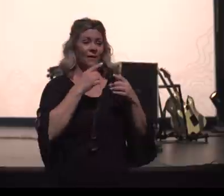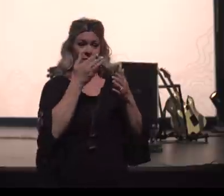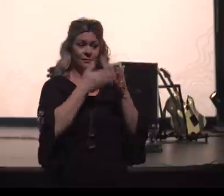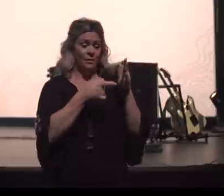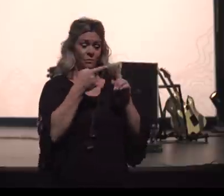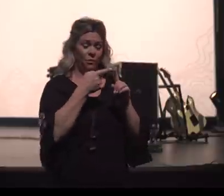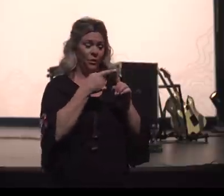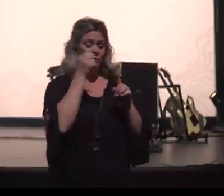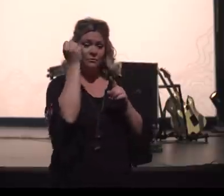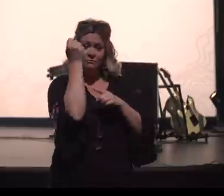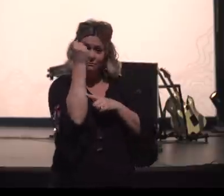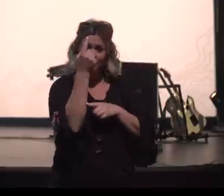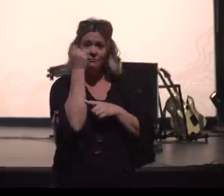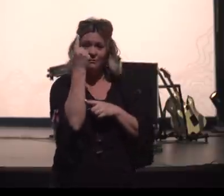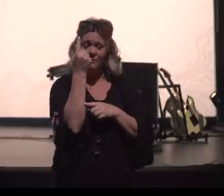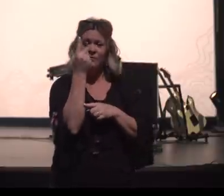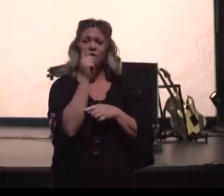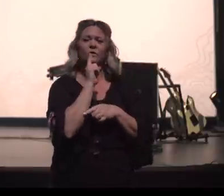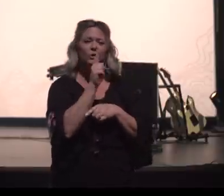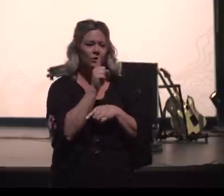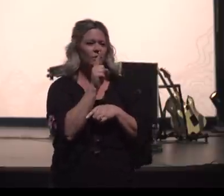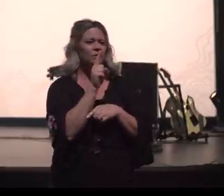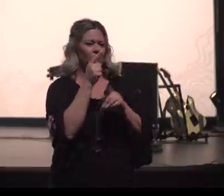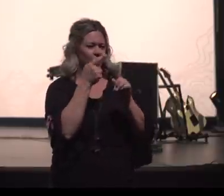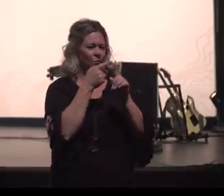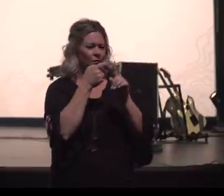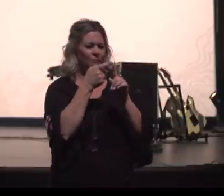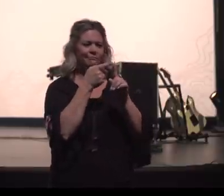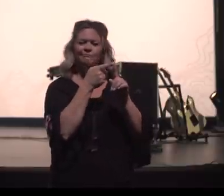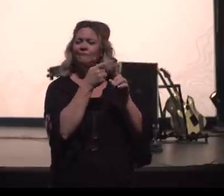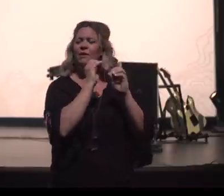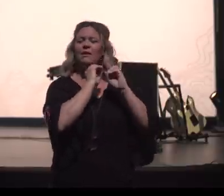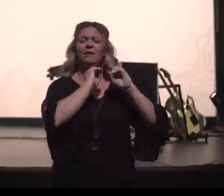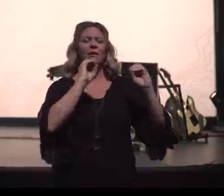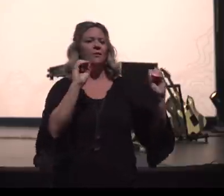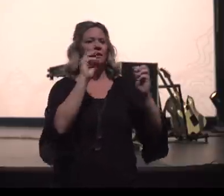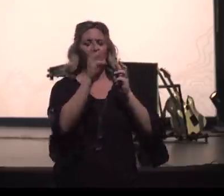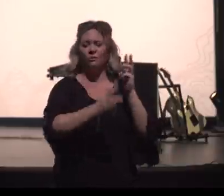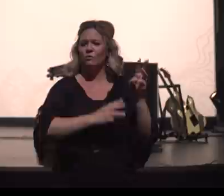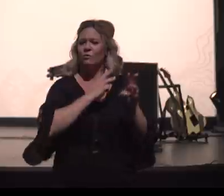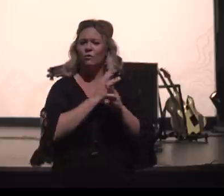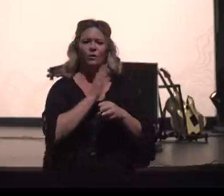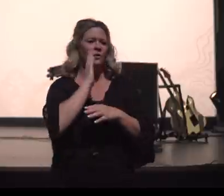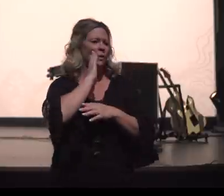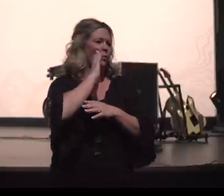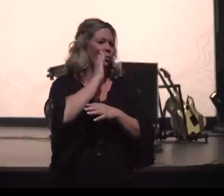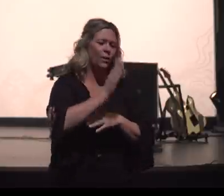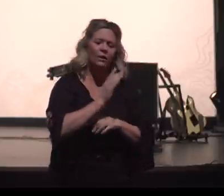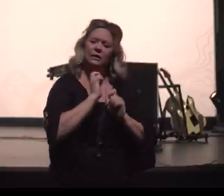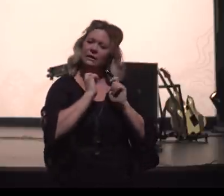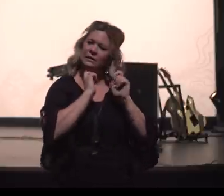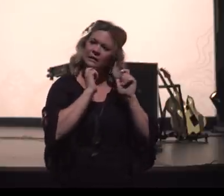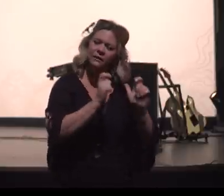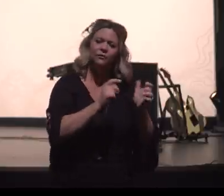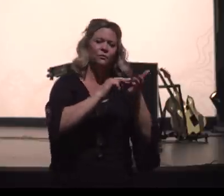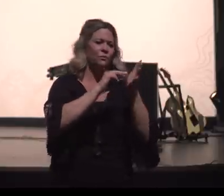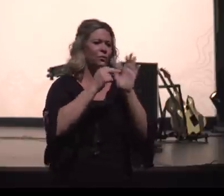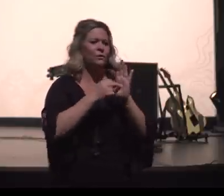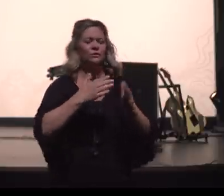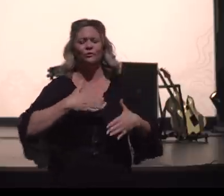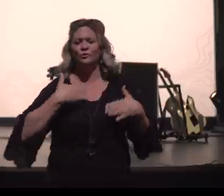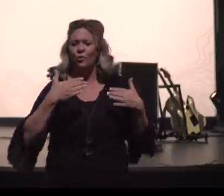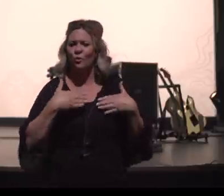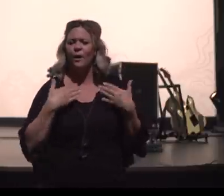point, you have to realize, you just have to come to a realization that there's nothing in this world that will give you purpose,